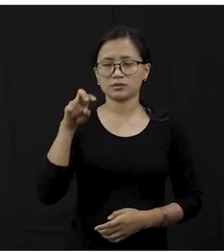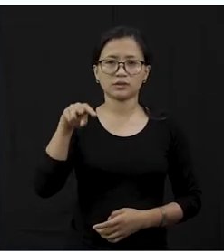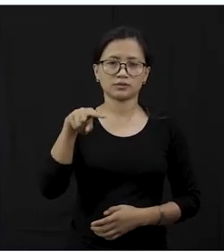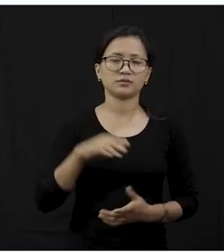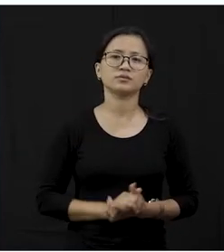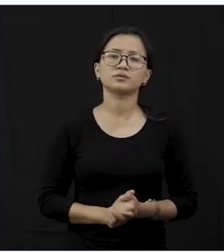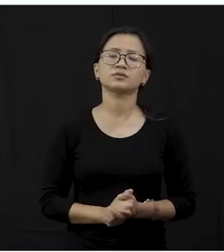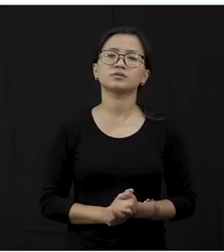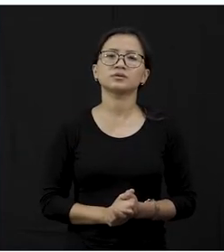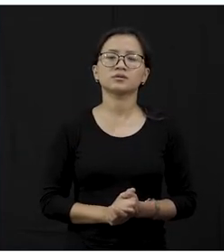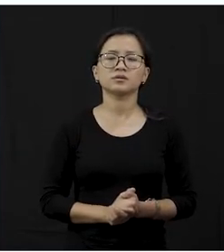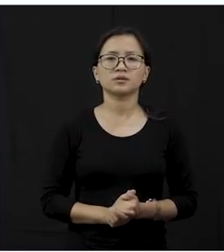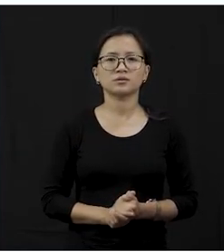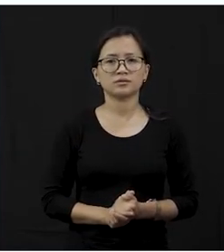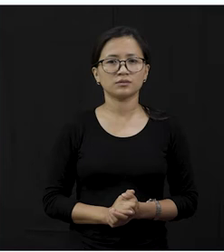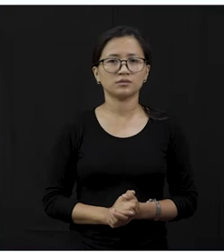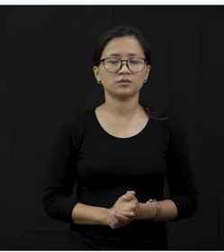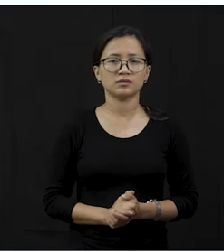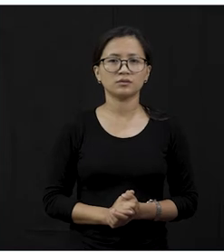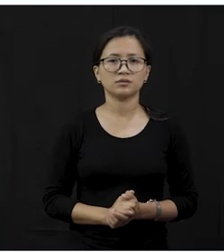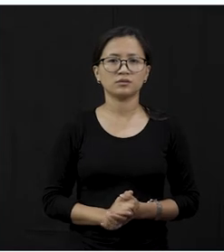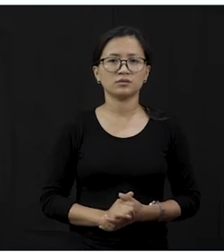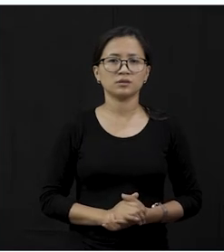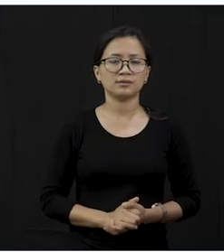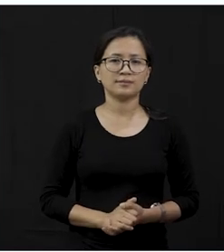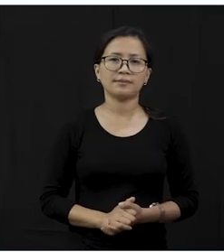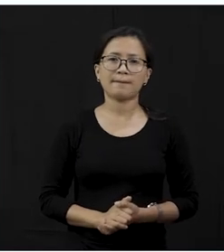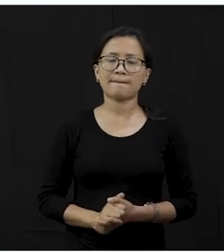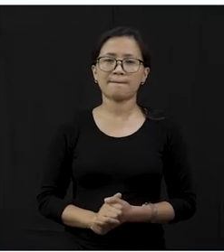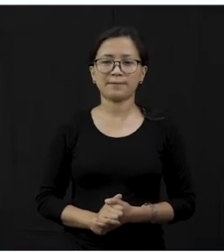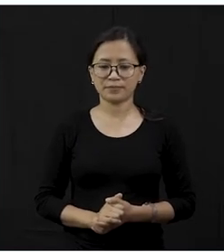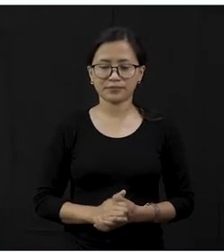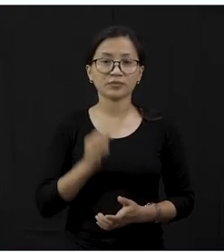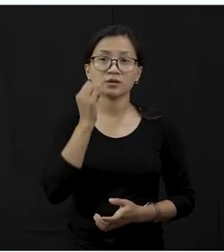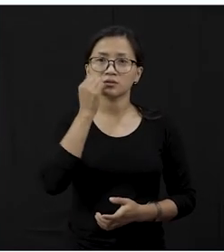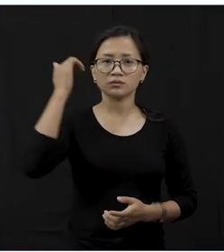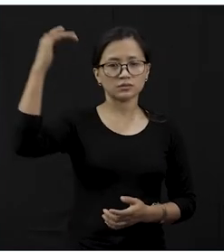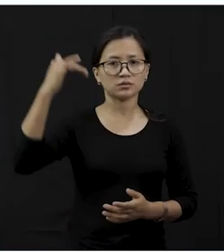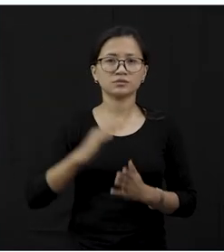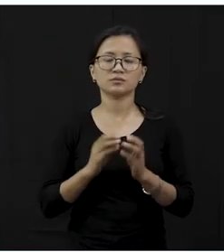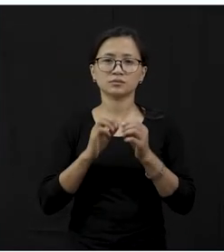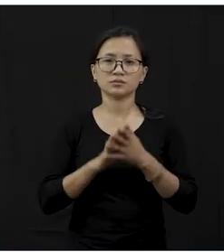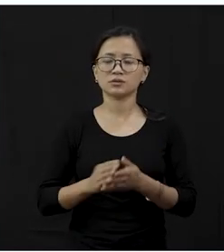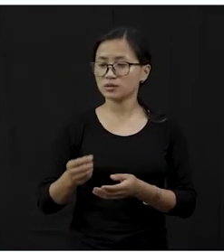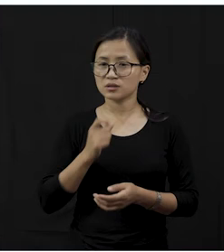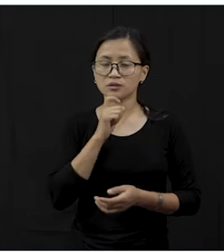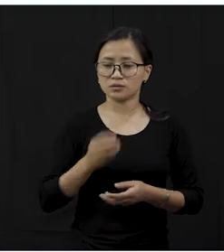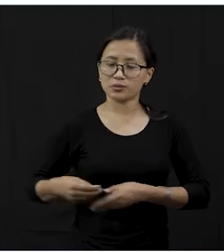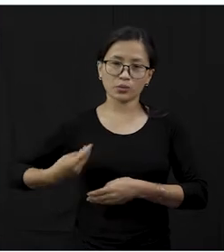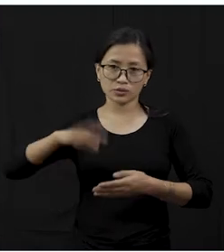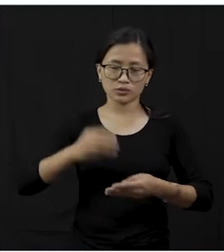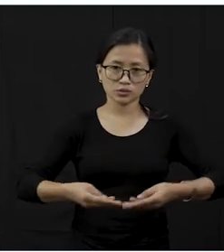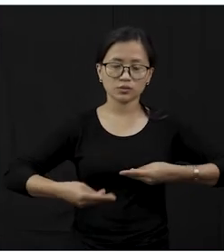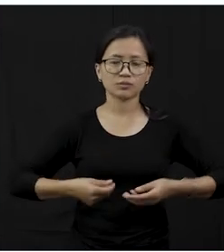is 10 times of 10 is 100. Okay. Now, Mr. Pen is buying 10